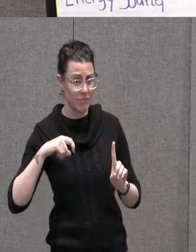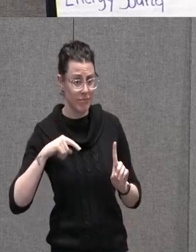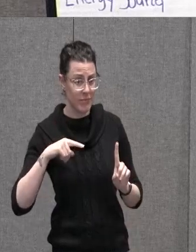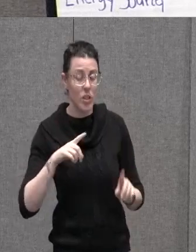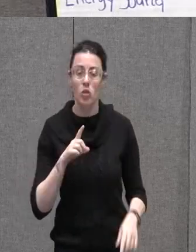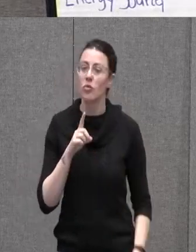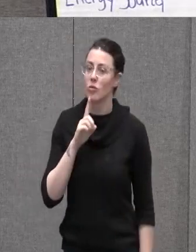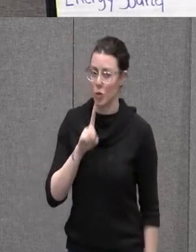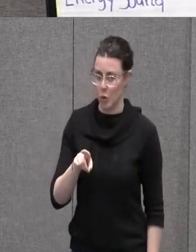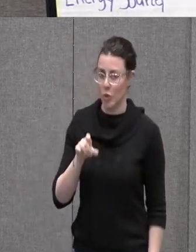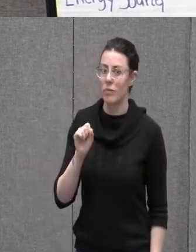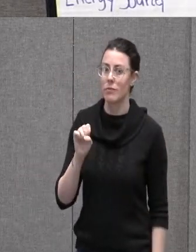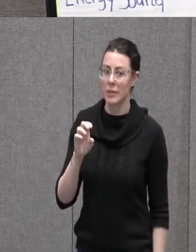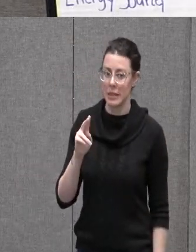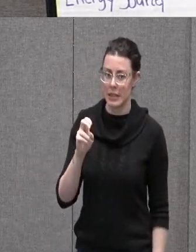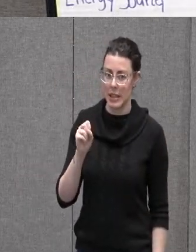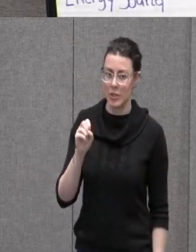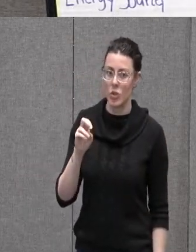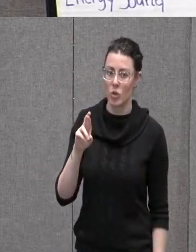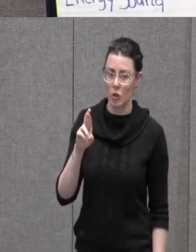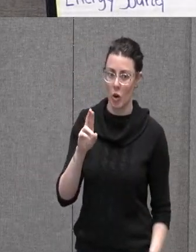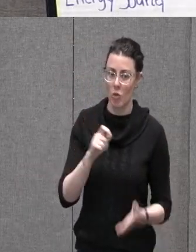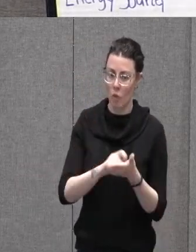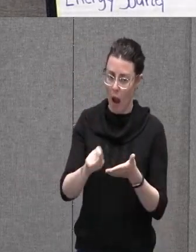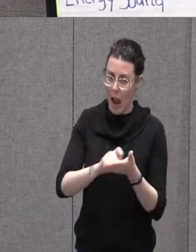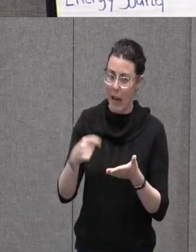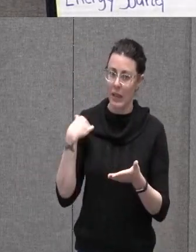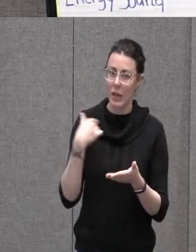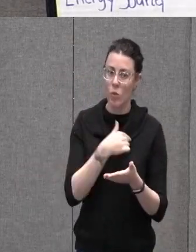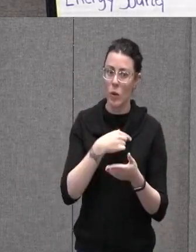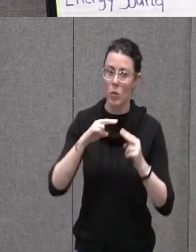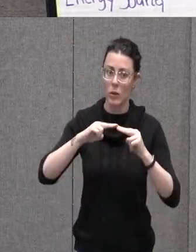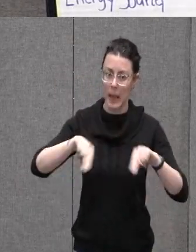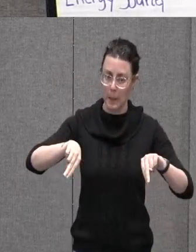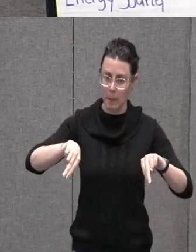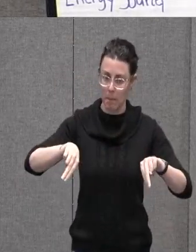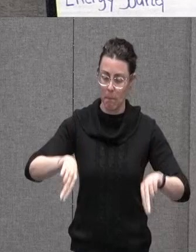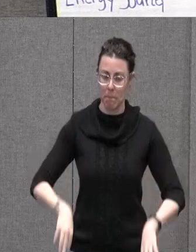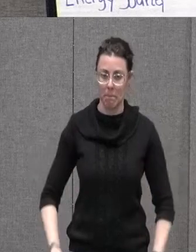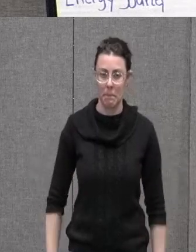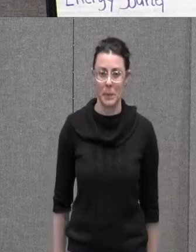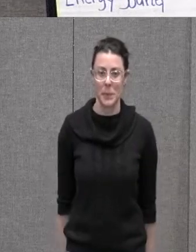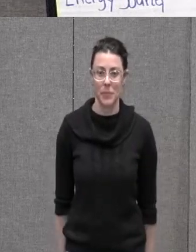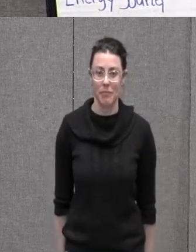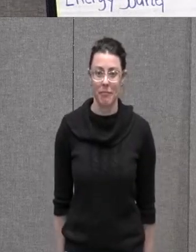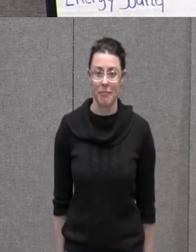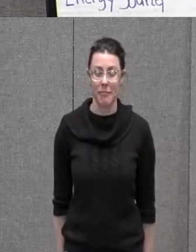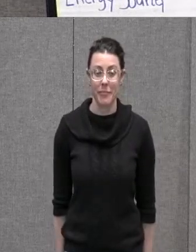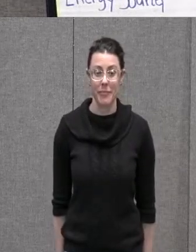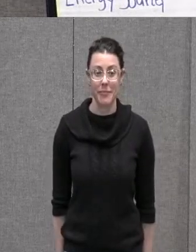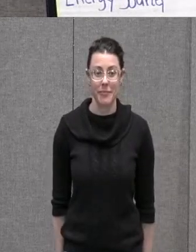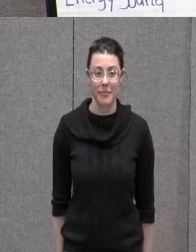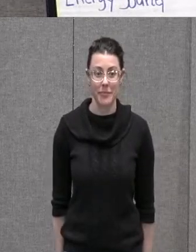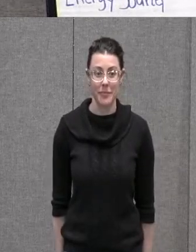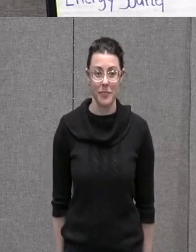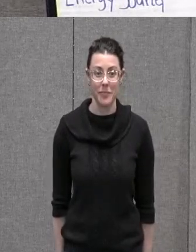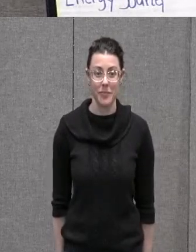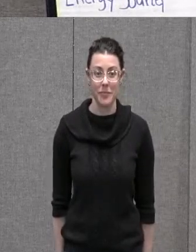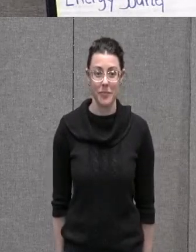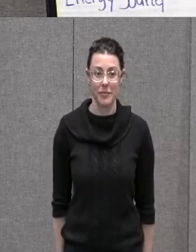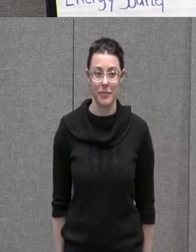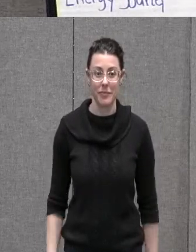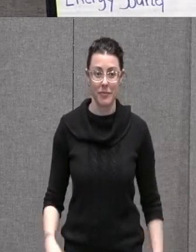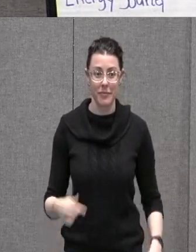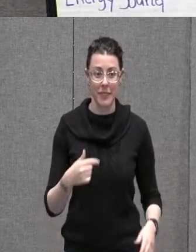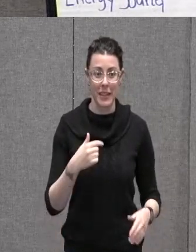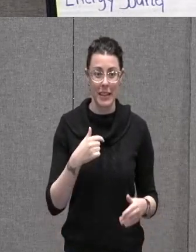write sensor on that, I will. and we'll tape it up. Okay. Okay, I got tape on that. Let me help you with